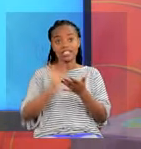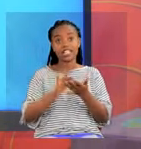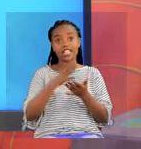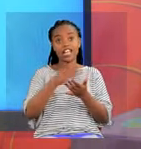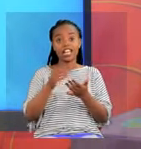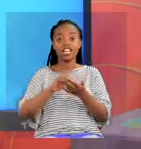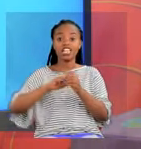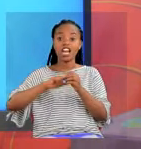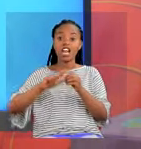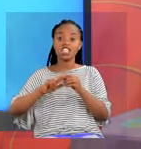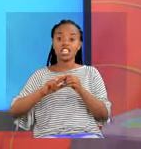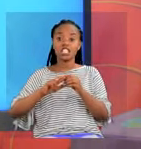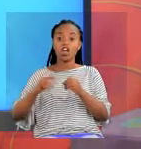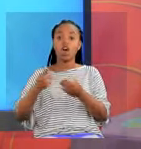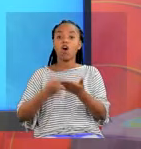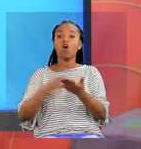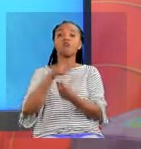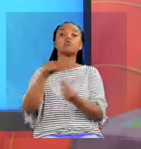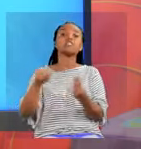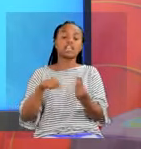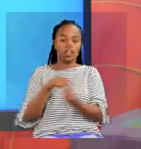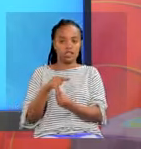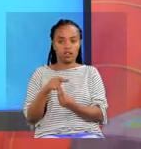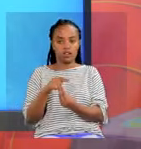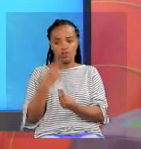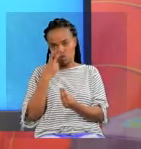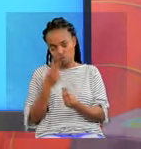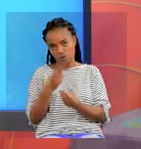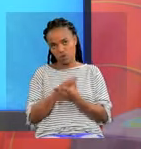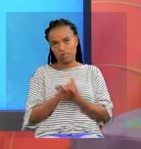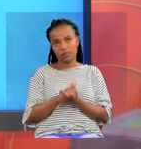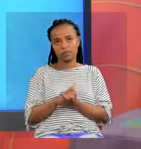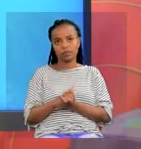and radius of this circle. Look,